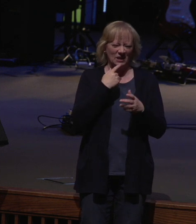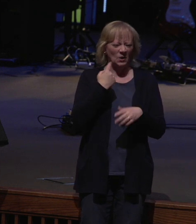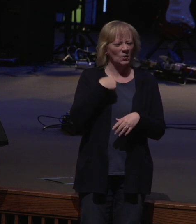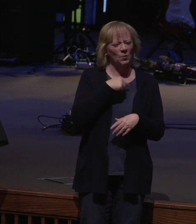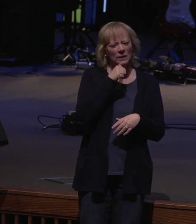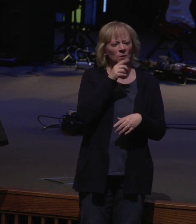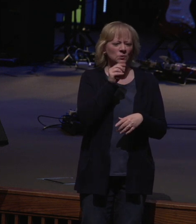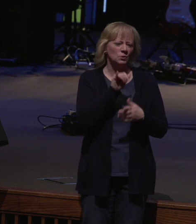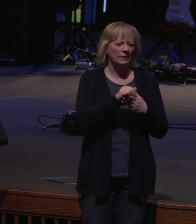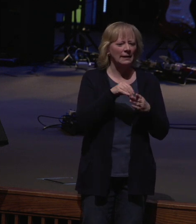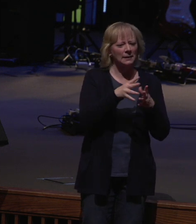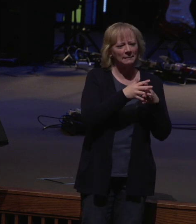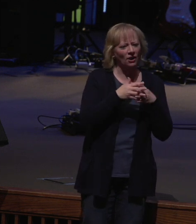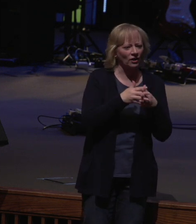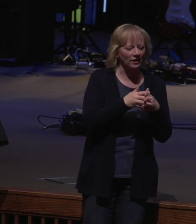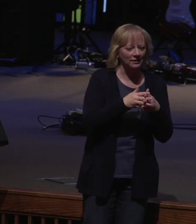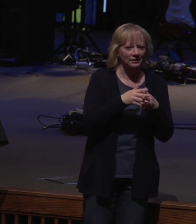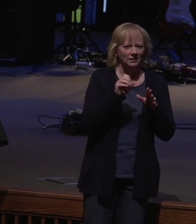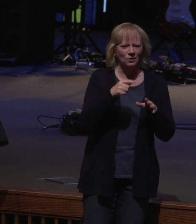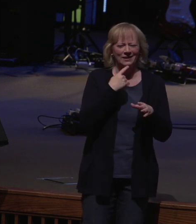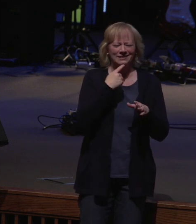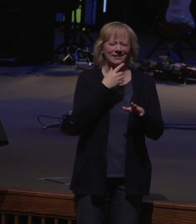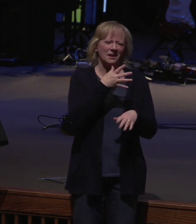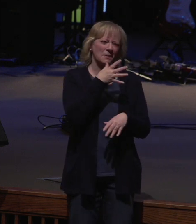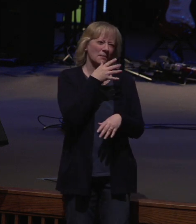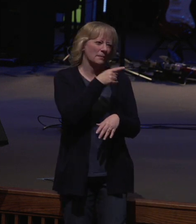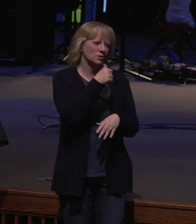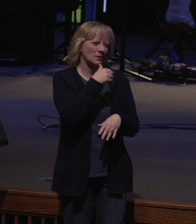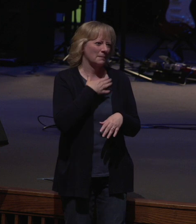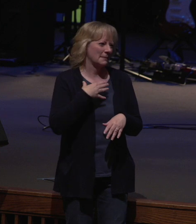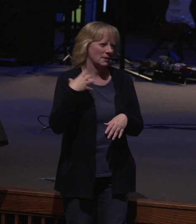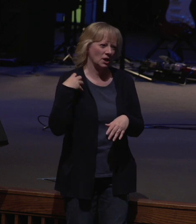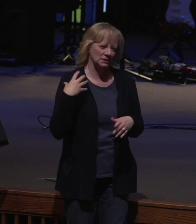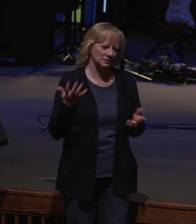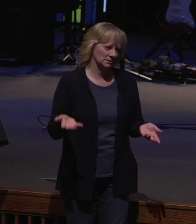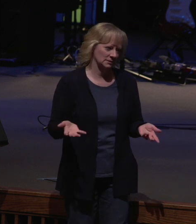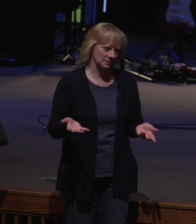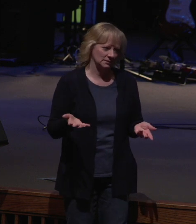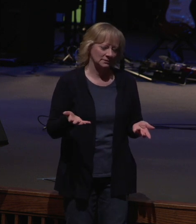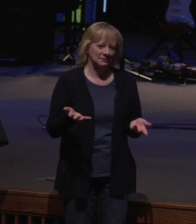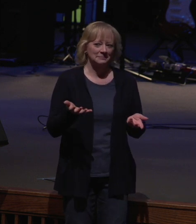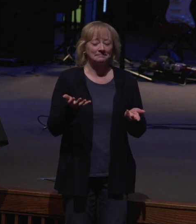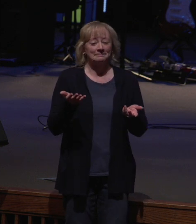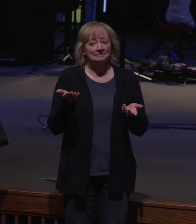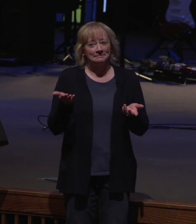America? Could I say, Mom, you're not the boss of me?